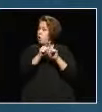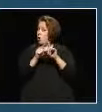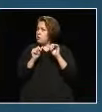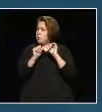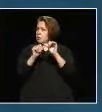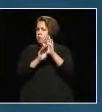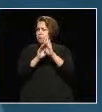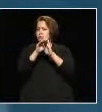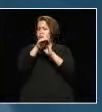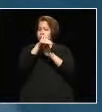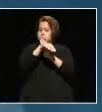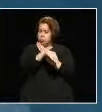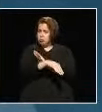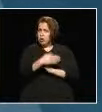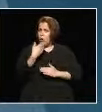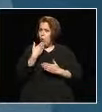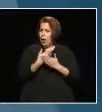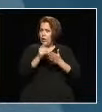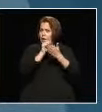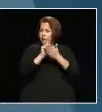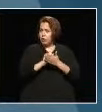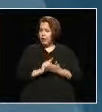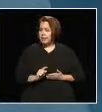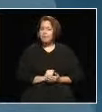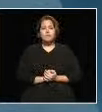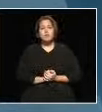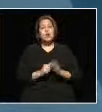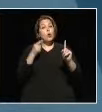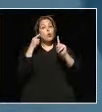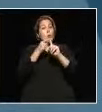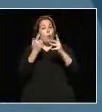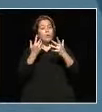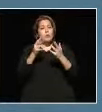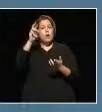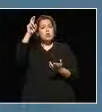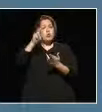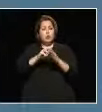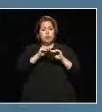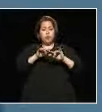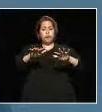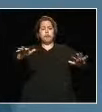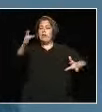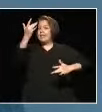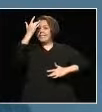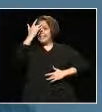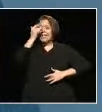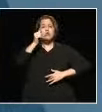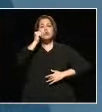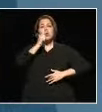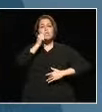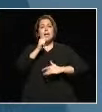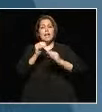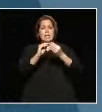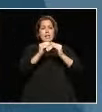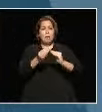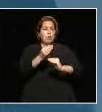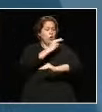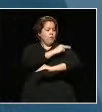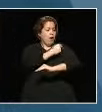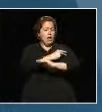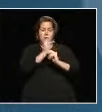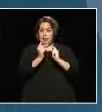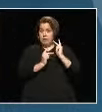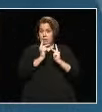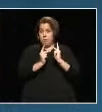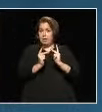to decrease modestly week by week. Our goal is to reduce the spread of the virus so that daily hospitalizations, ICU